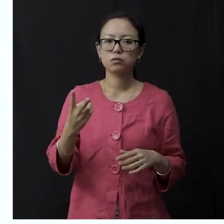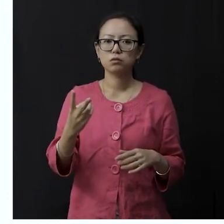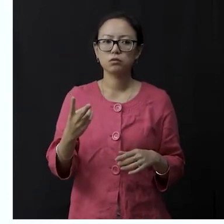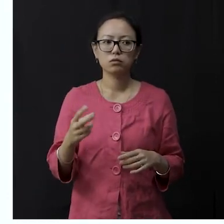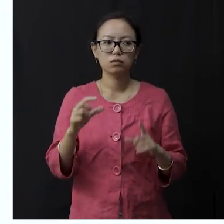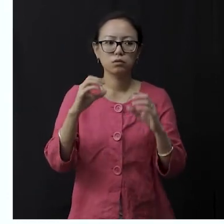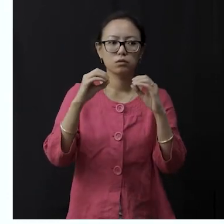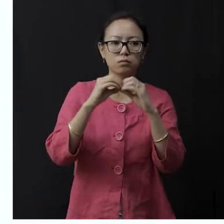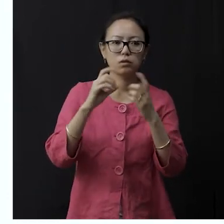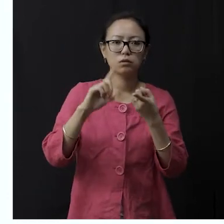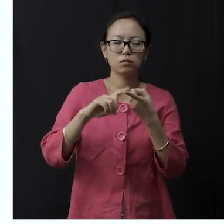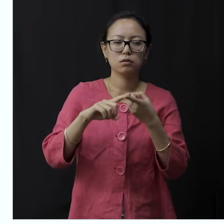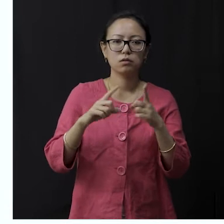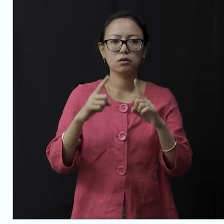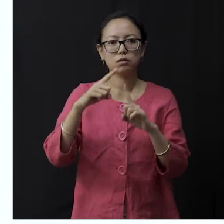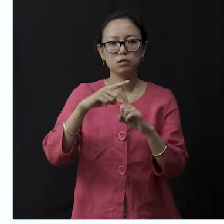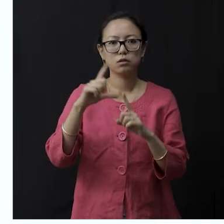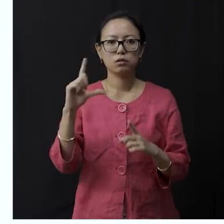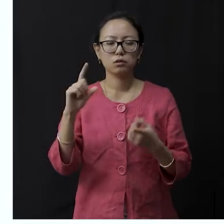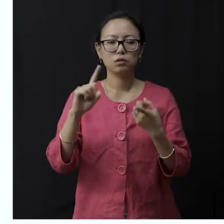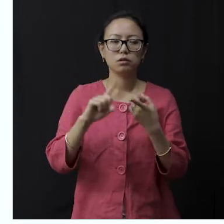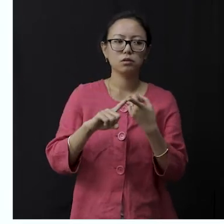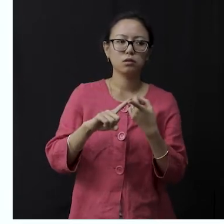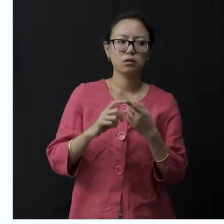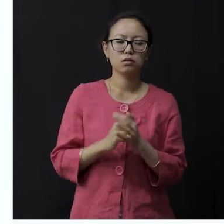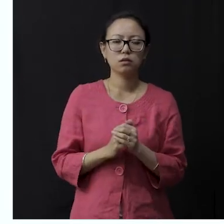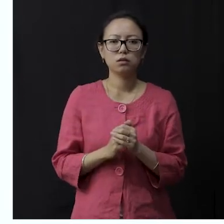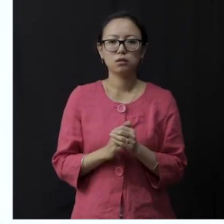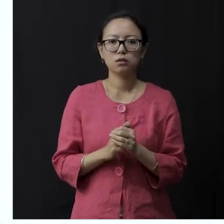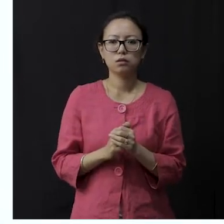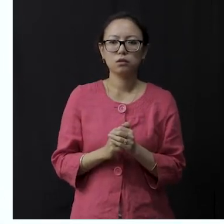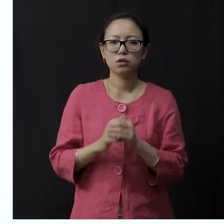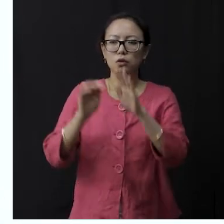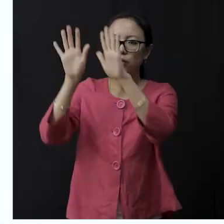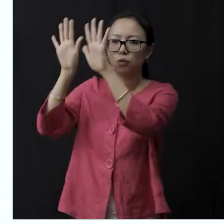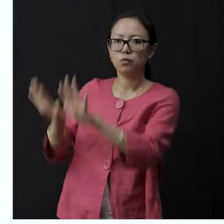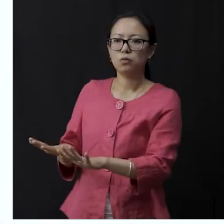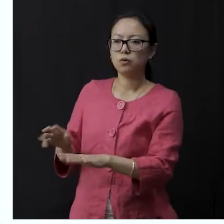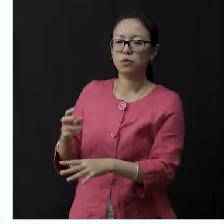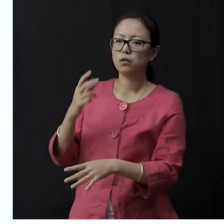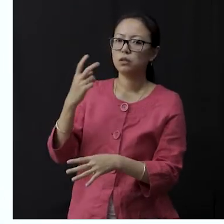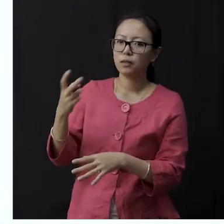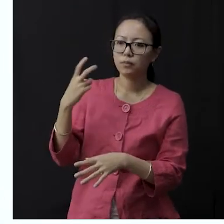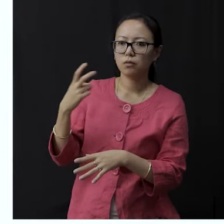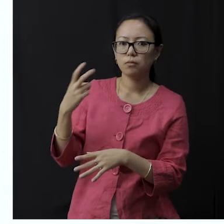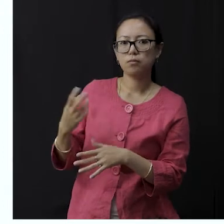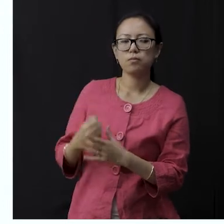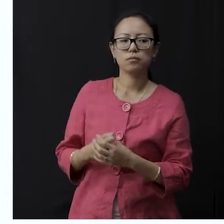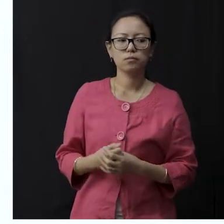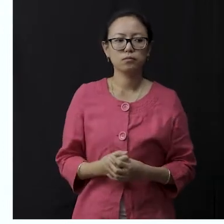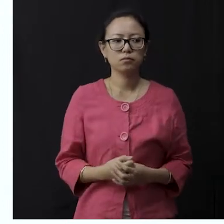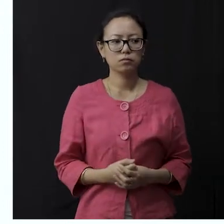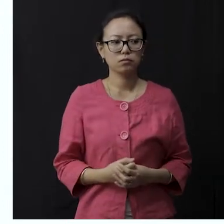okay? He can see the busy beetle tapping on the wall. That means the beetle, they are coming